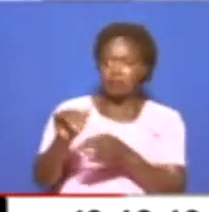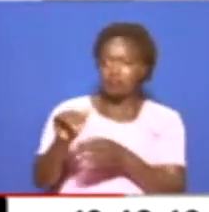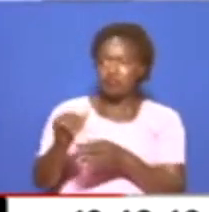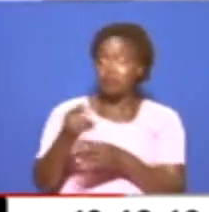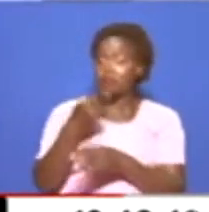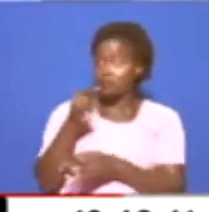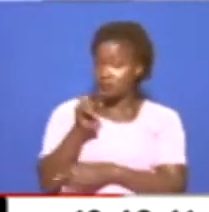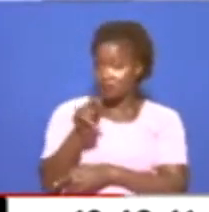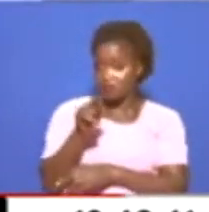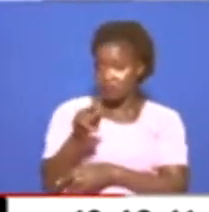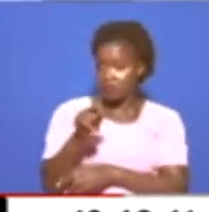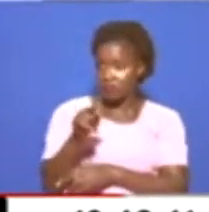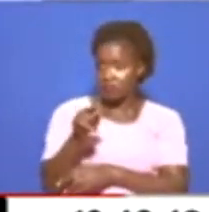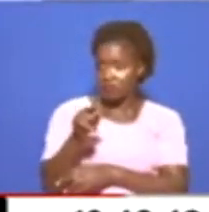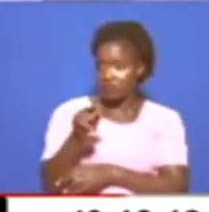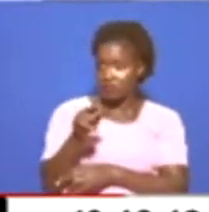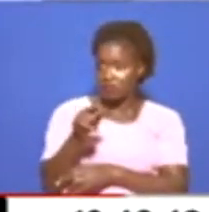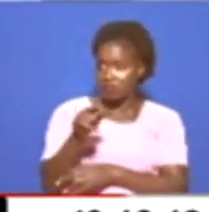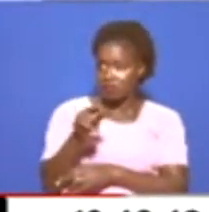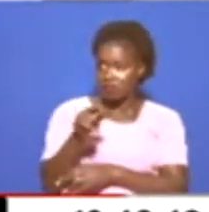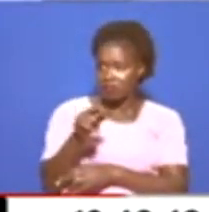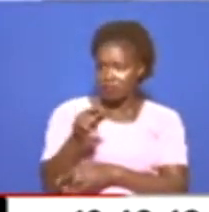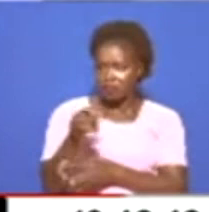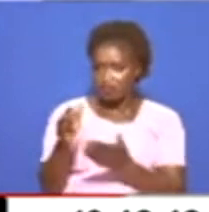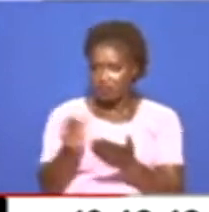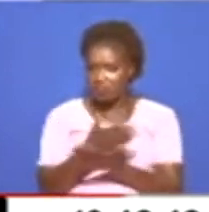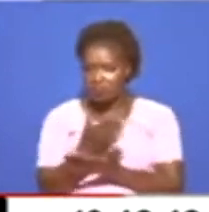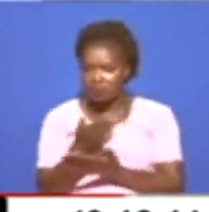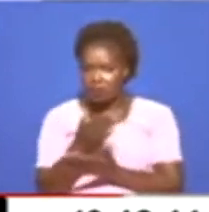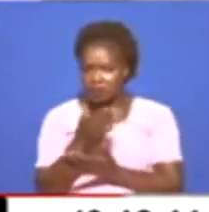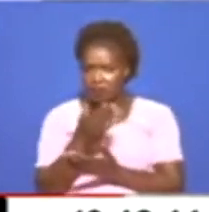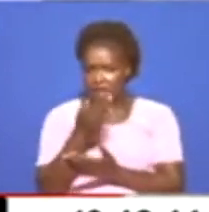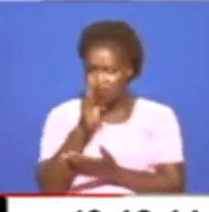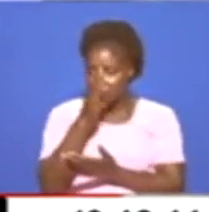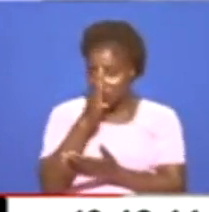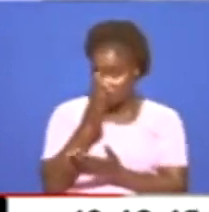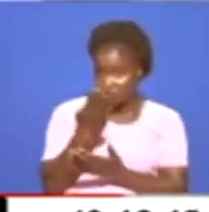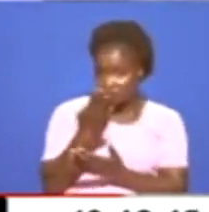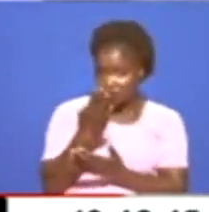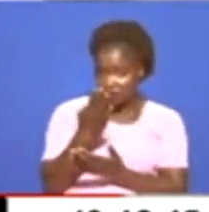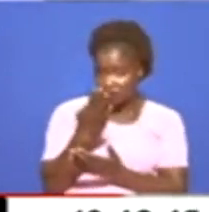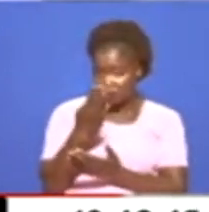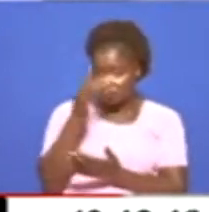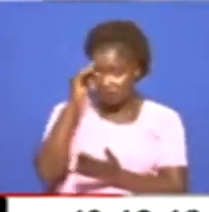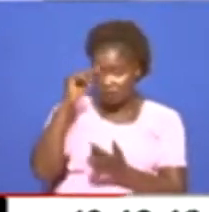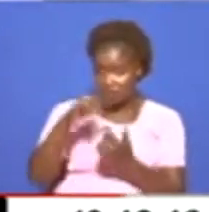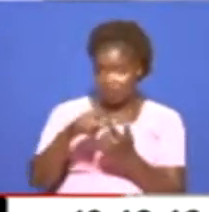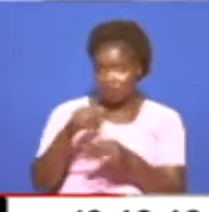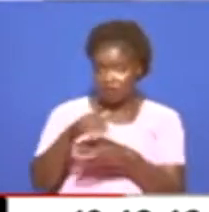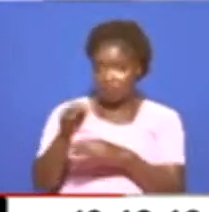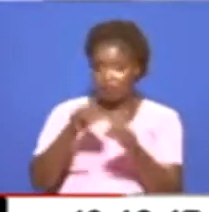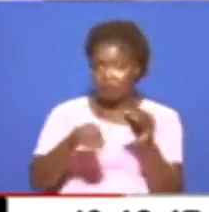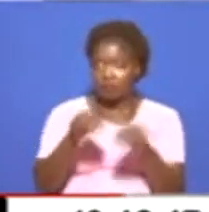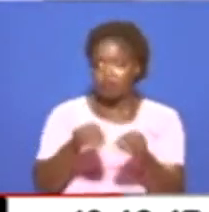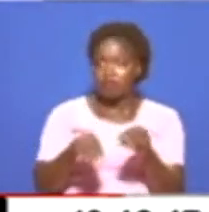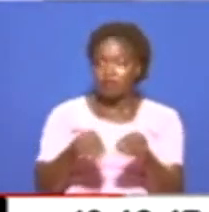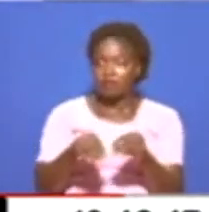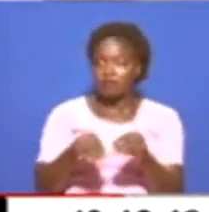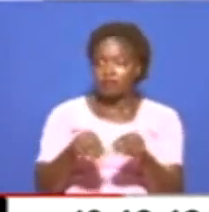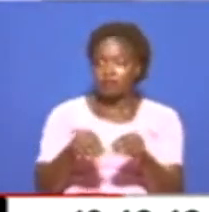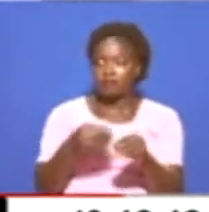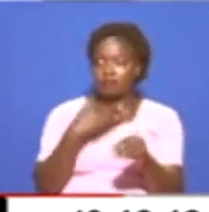you of a sinister motive. But probably people who might have lost in the election will